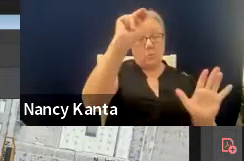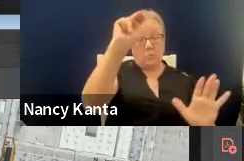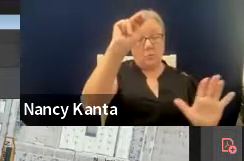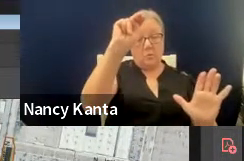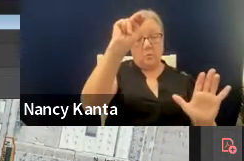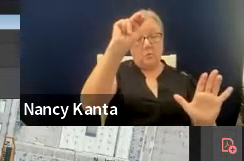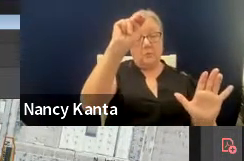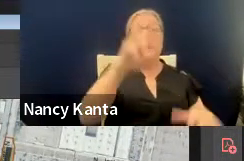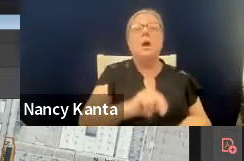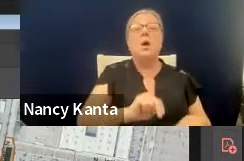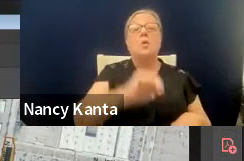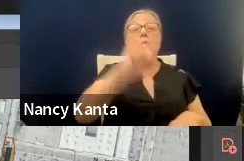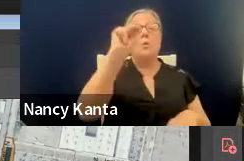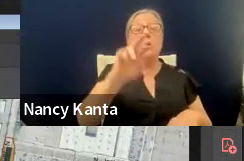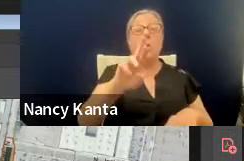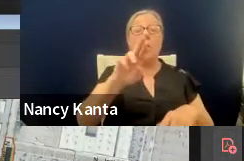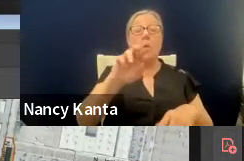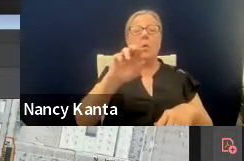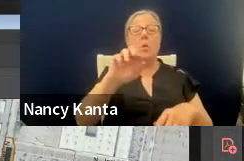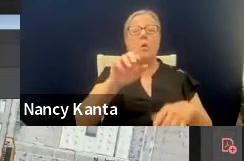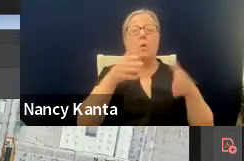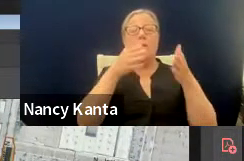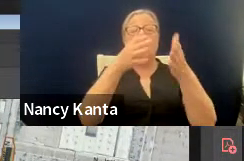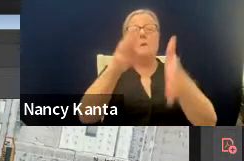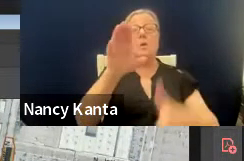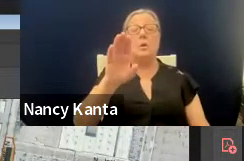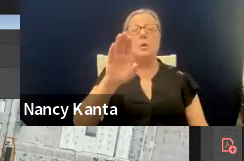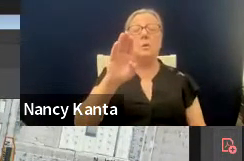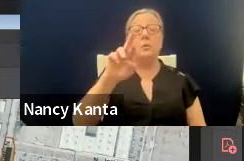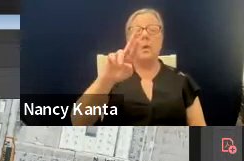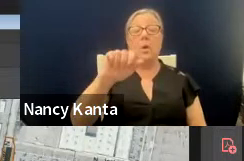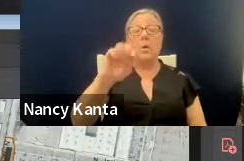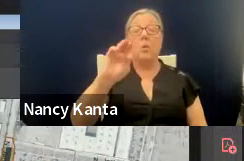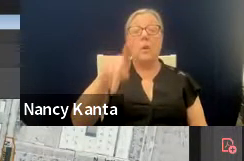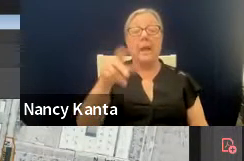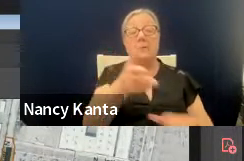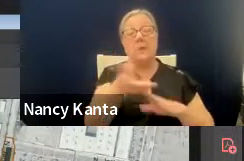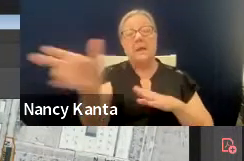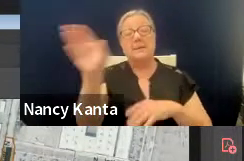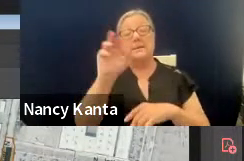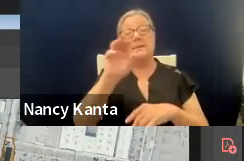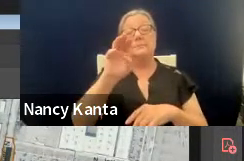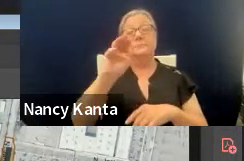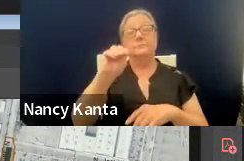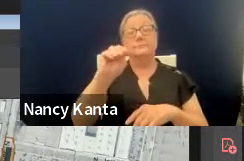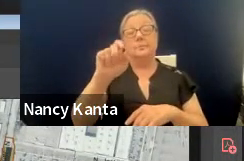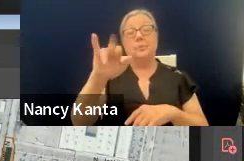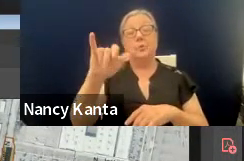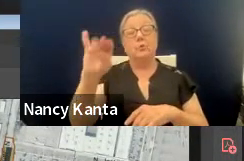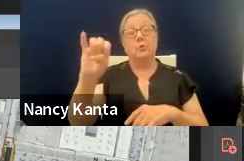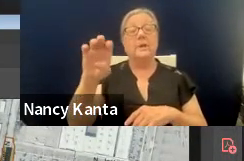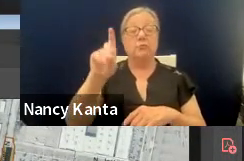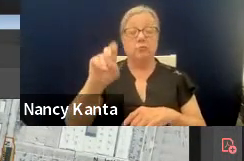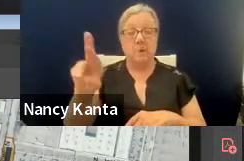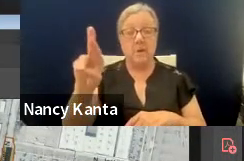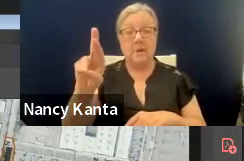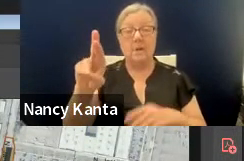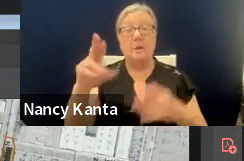northbound ramp actually exits at Marine Drive, for instance. To get there, you'd actually go